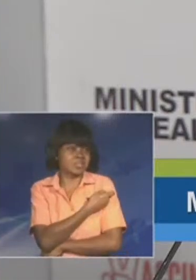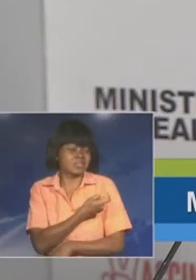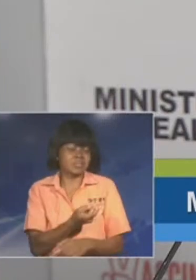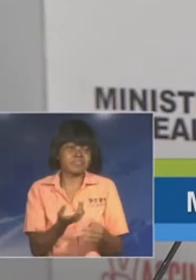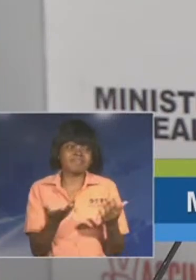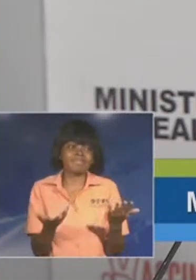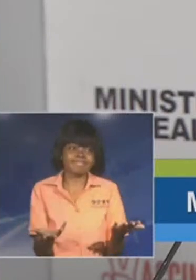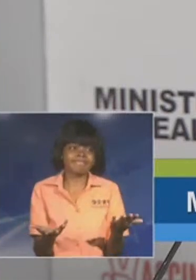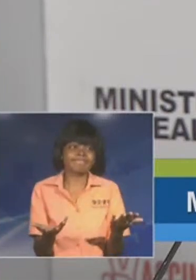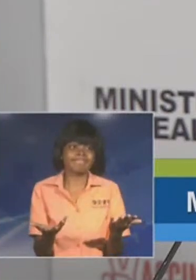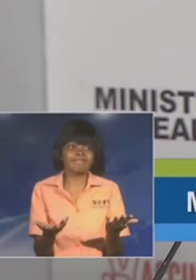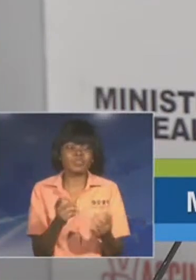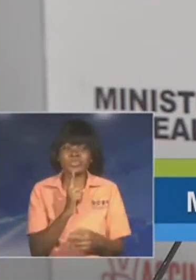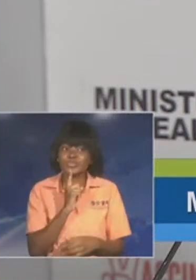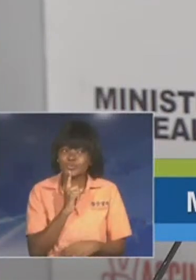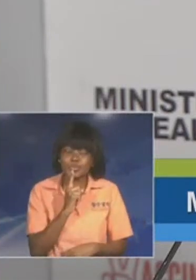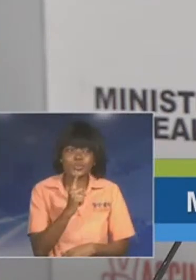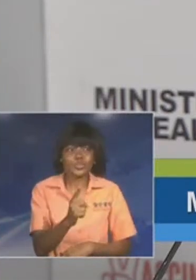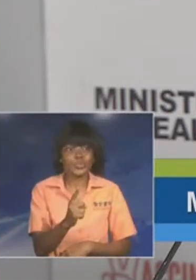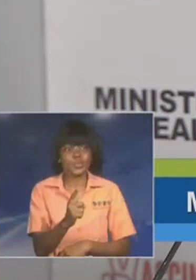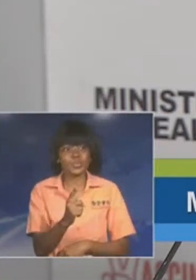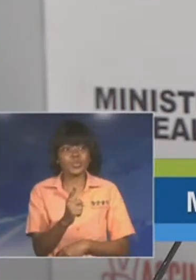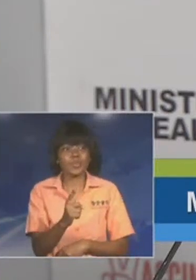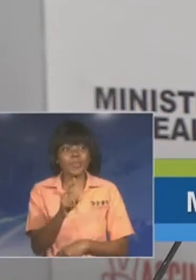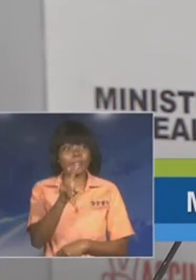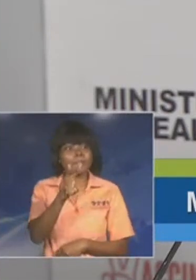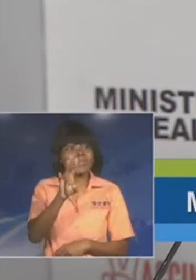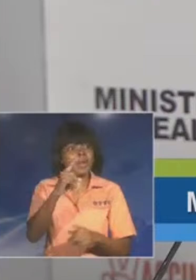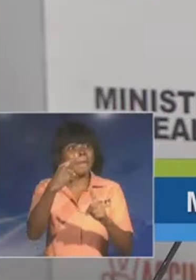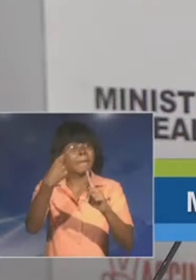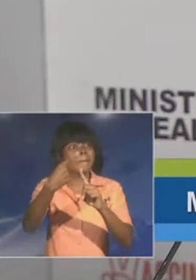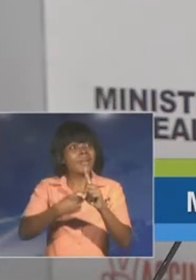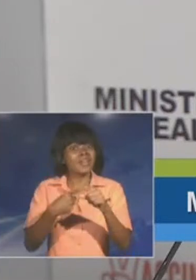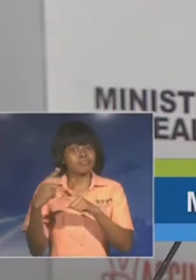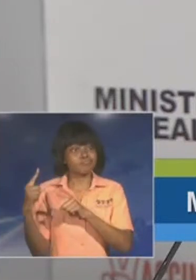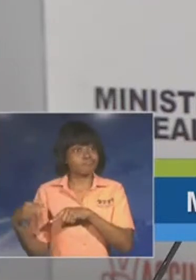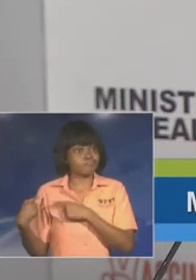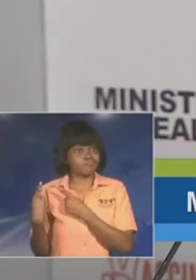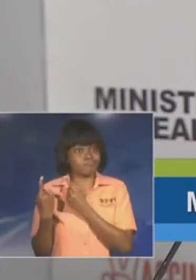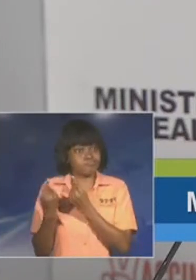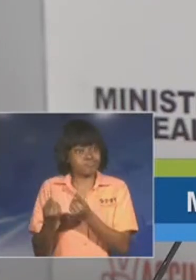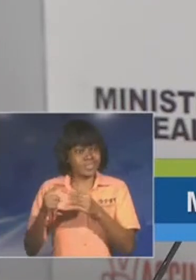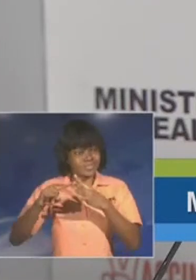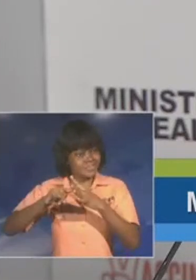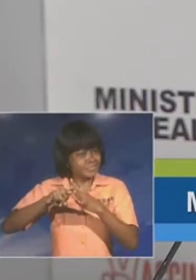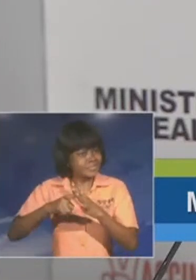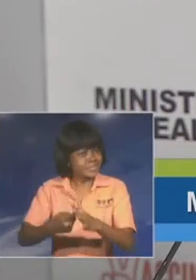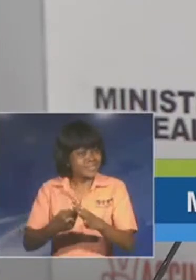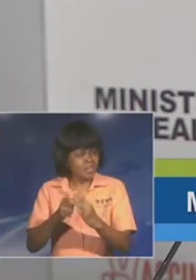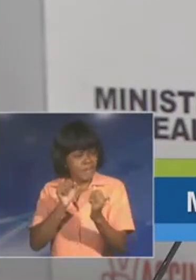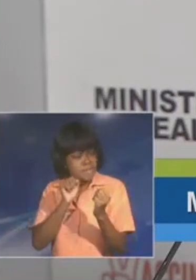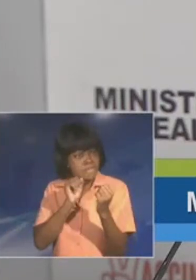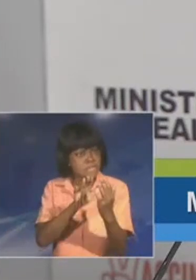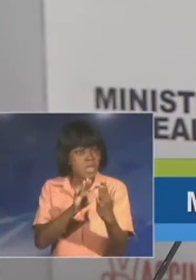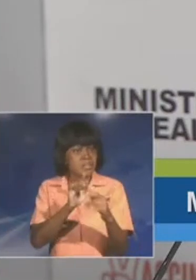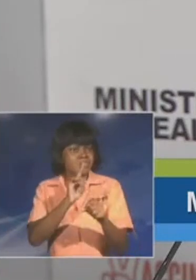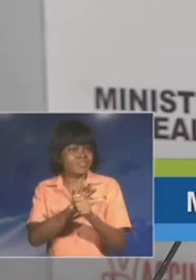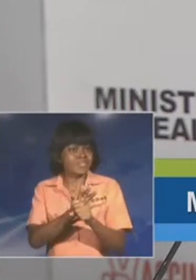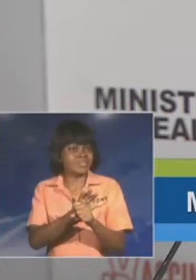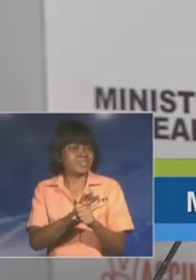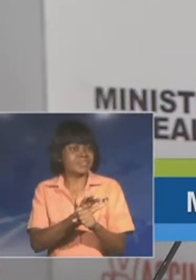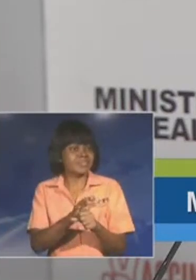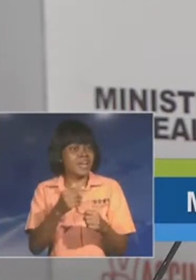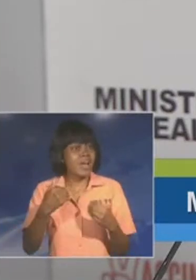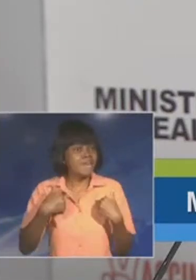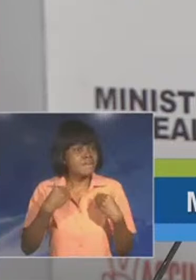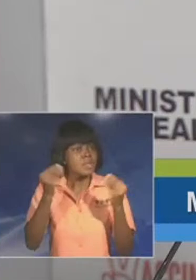we started. But there are three certainties that I'd like to remind everyone as I close